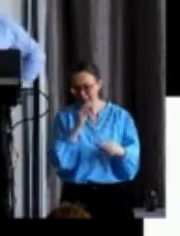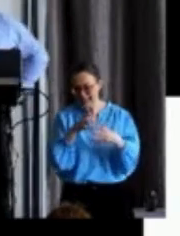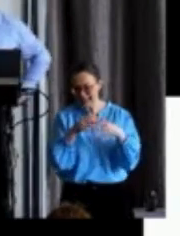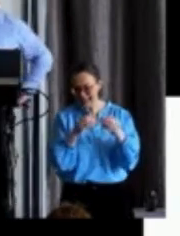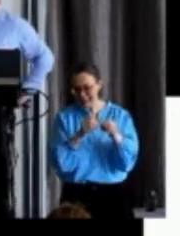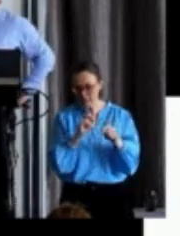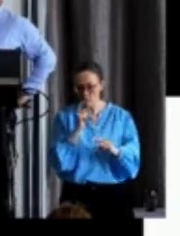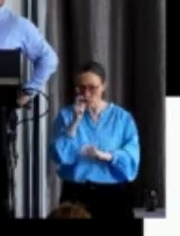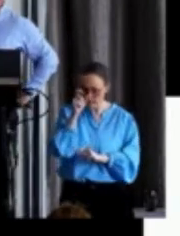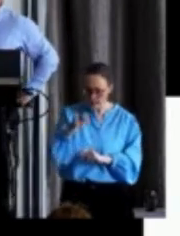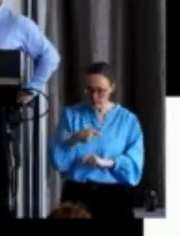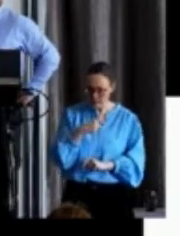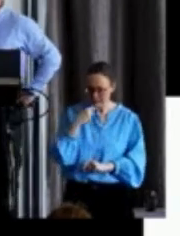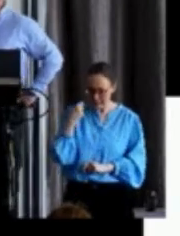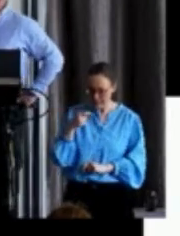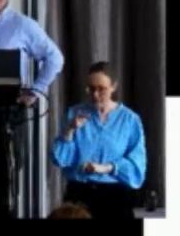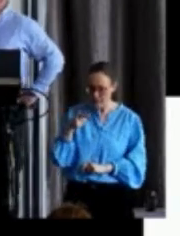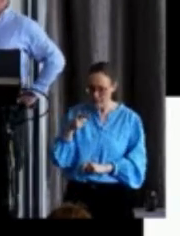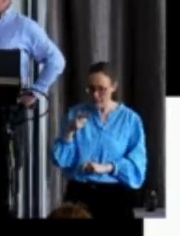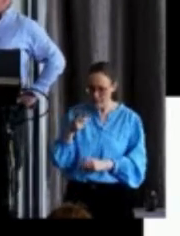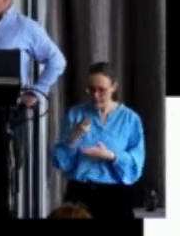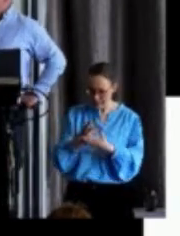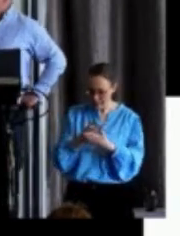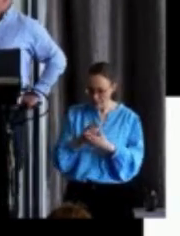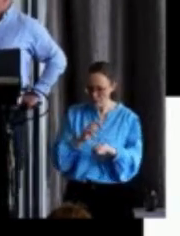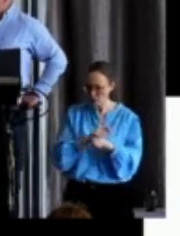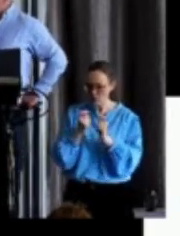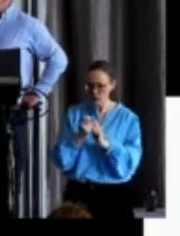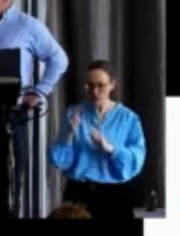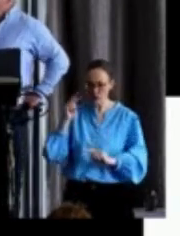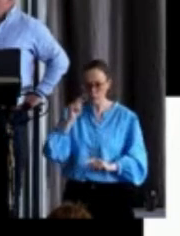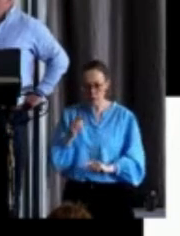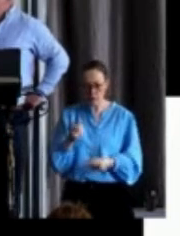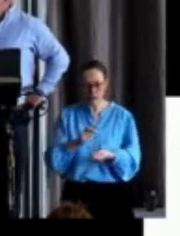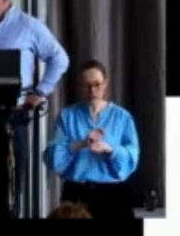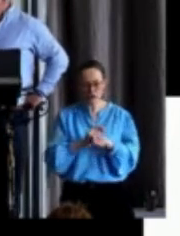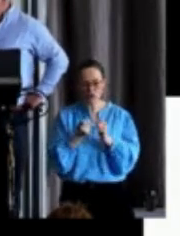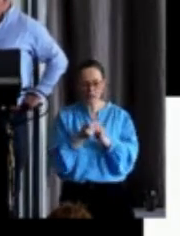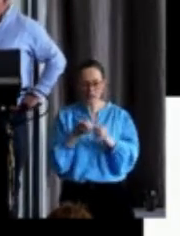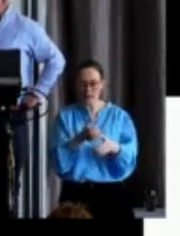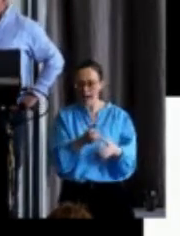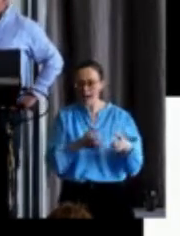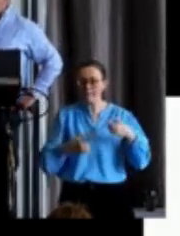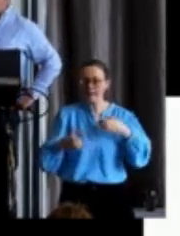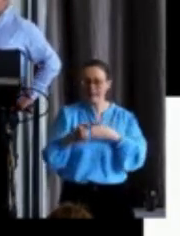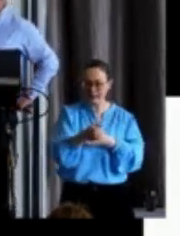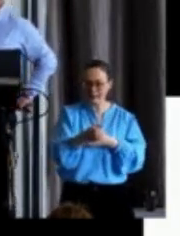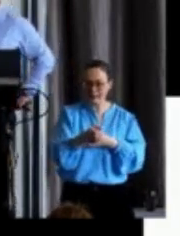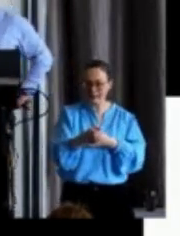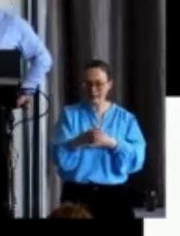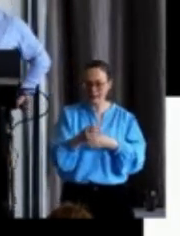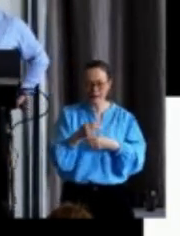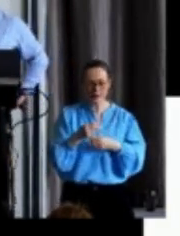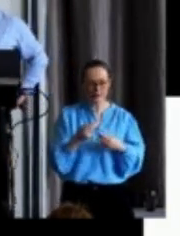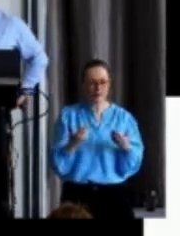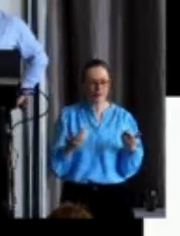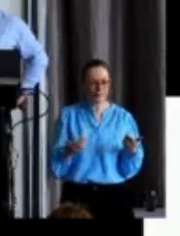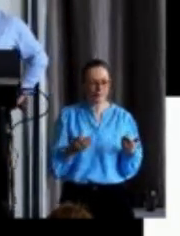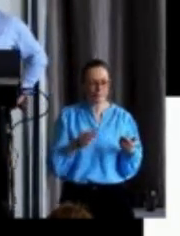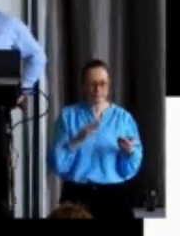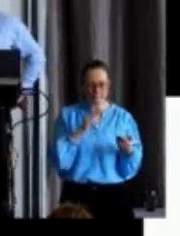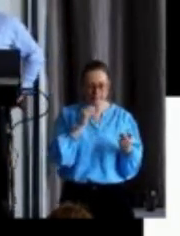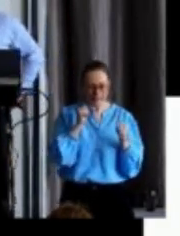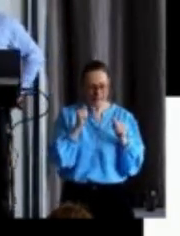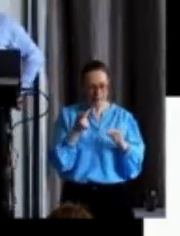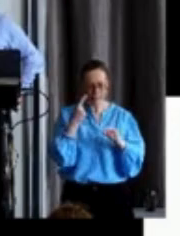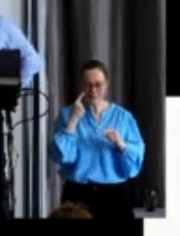to them, they said it changed the empathy that I had for others. It shook them out of their everyday experience, and it made them